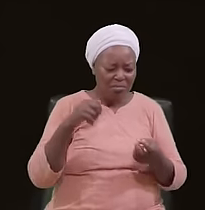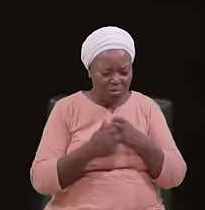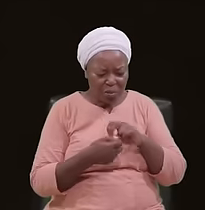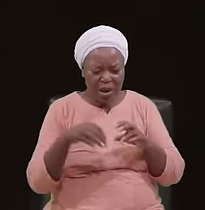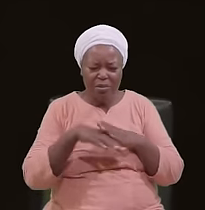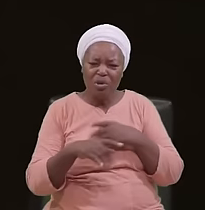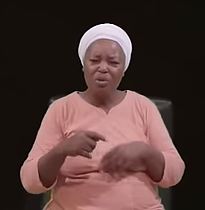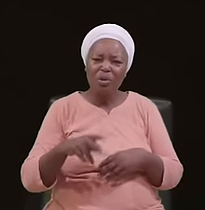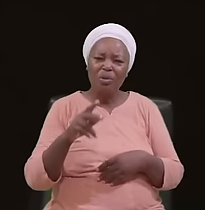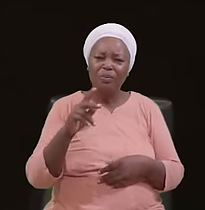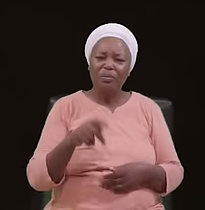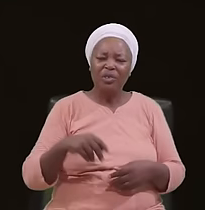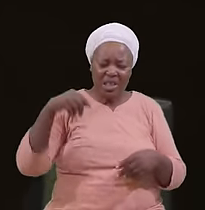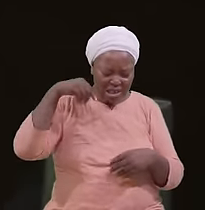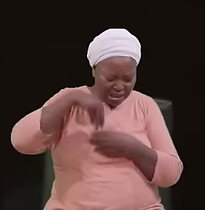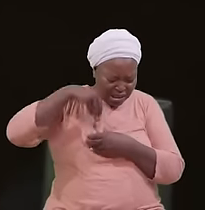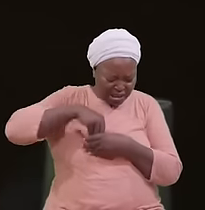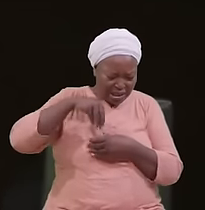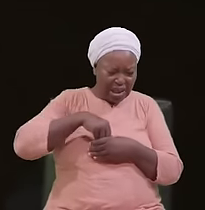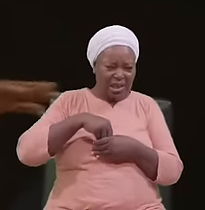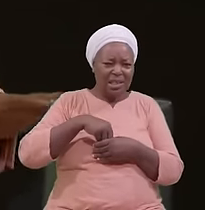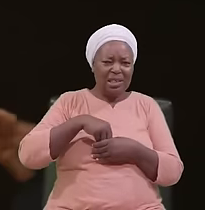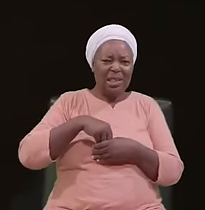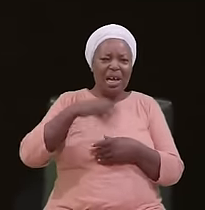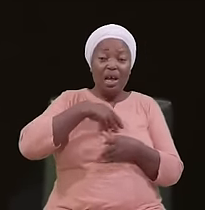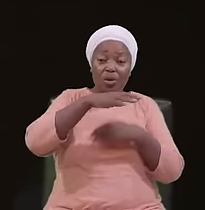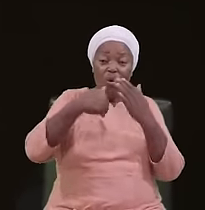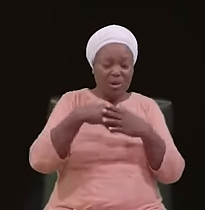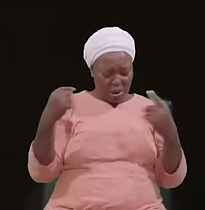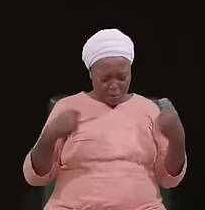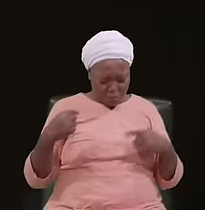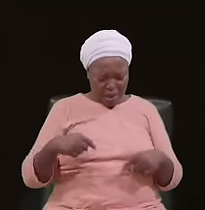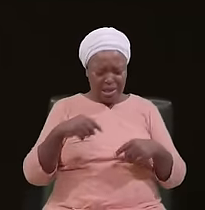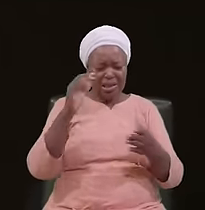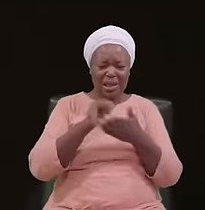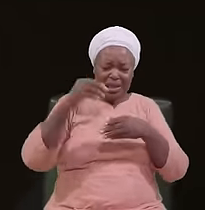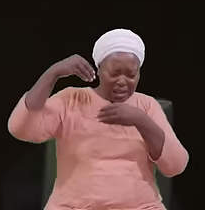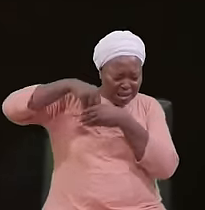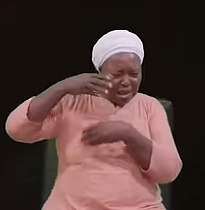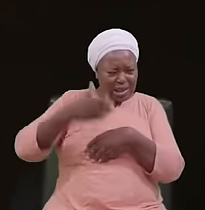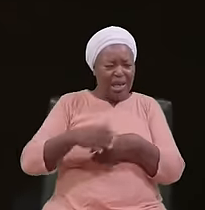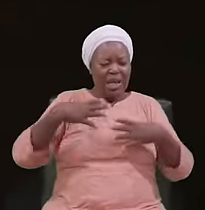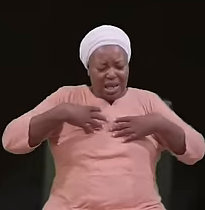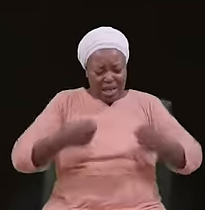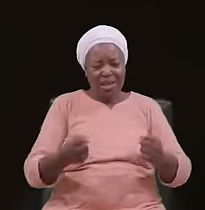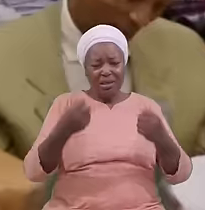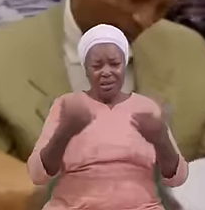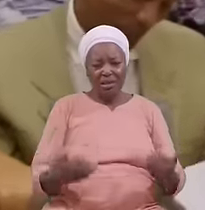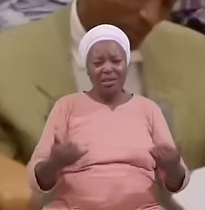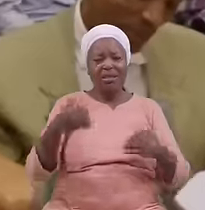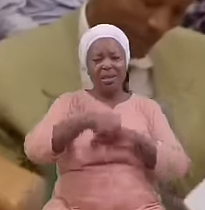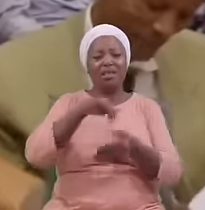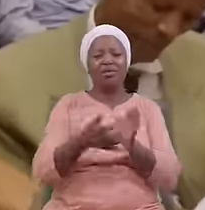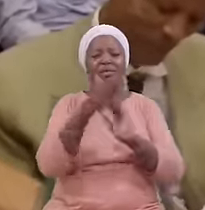in your intestine, inside you, and all the pain you're feeling inside there, heal tonight in